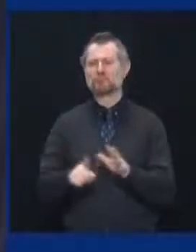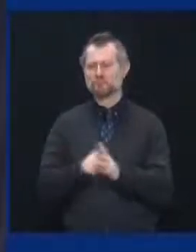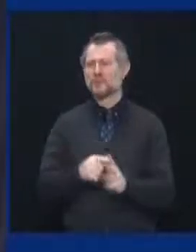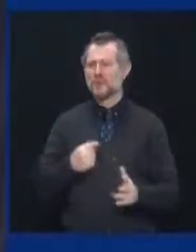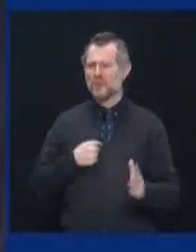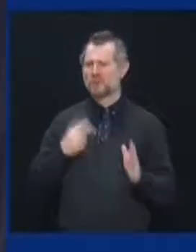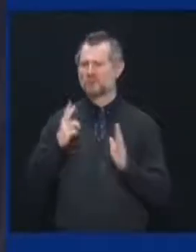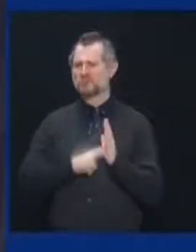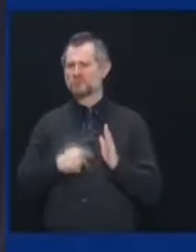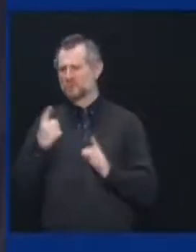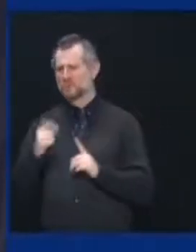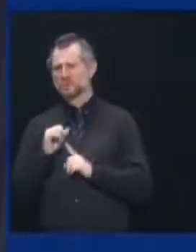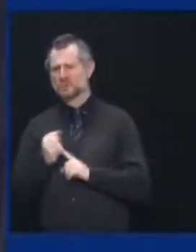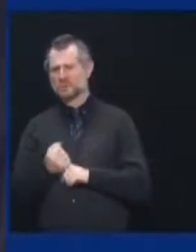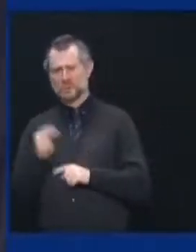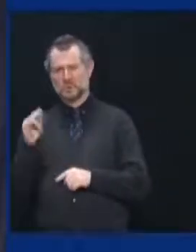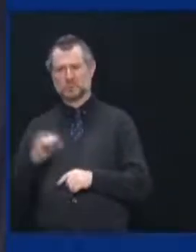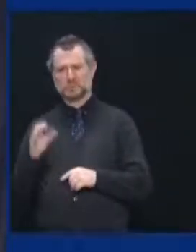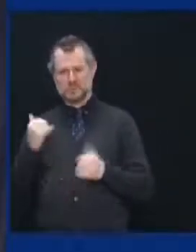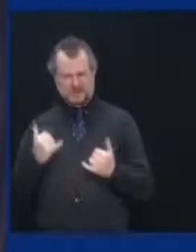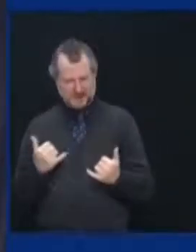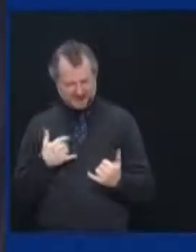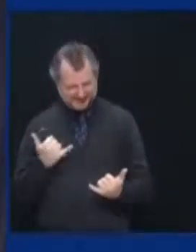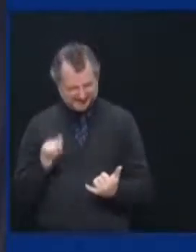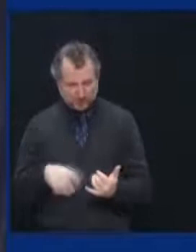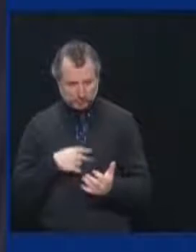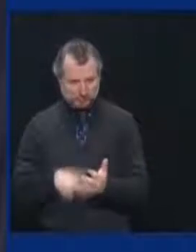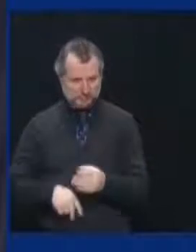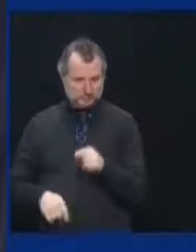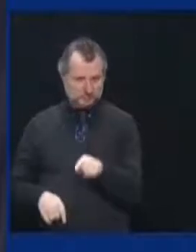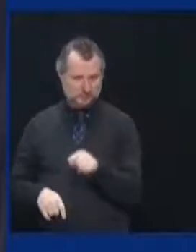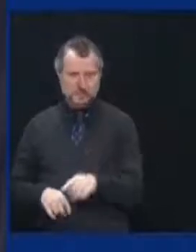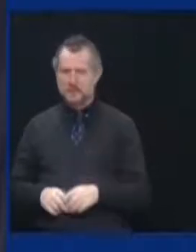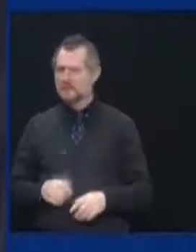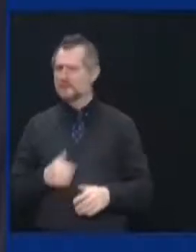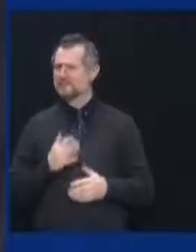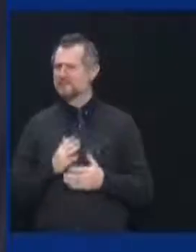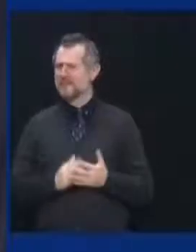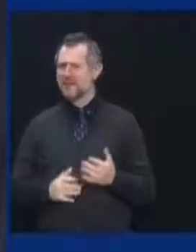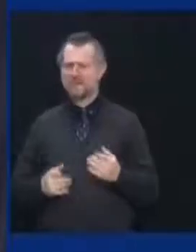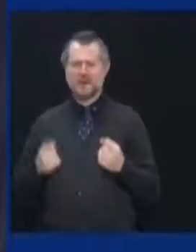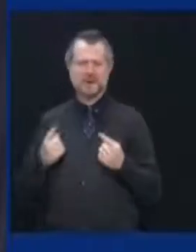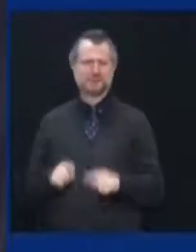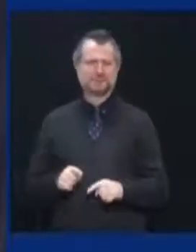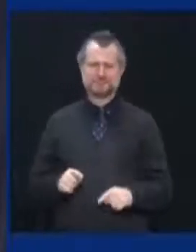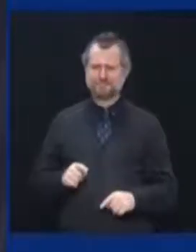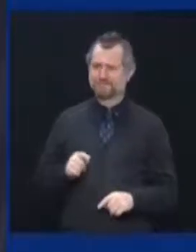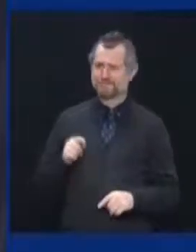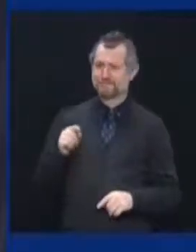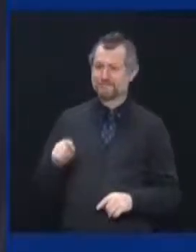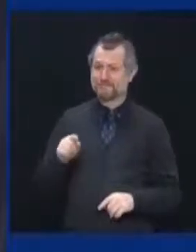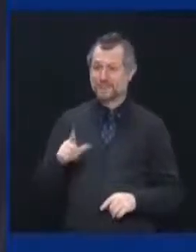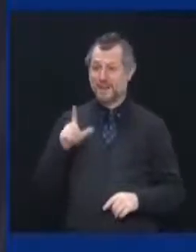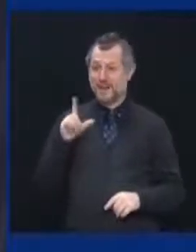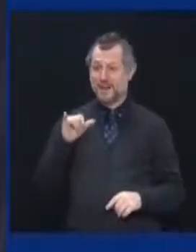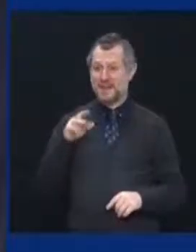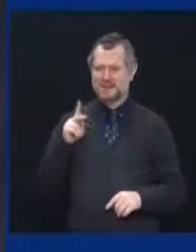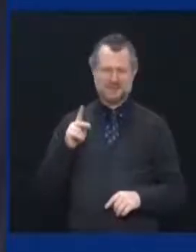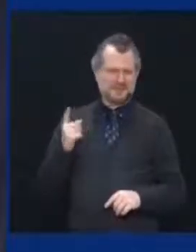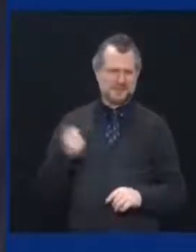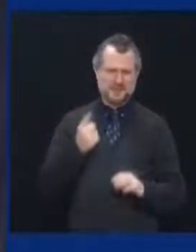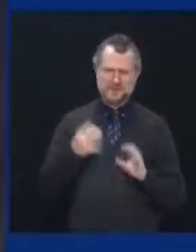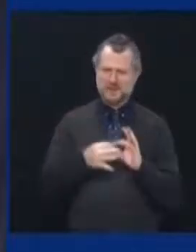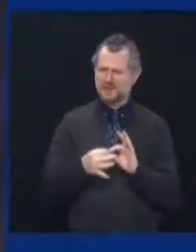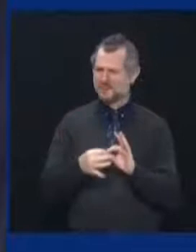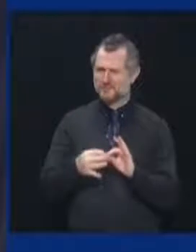in New York City today where somehow they put out a link or notification that there was